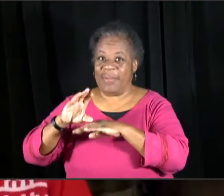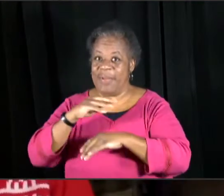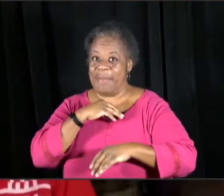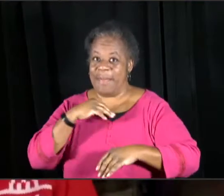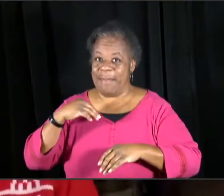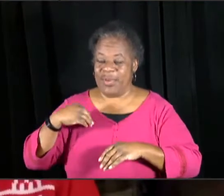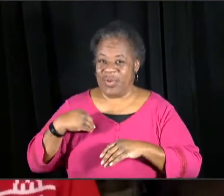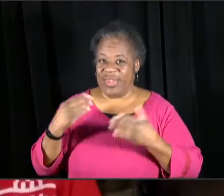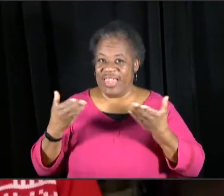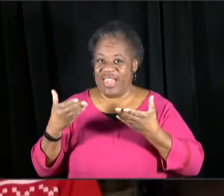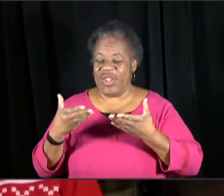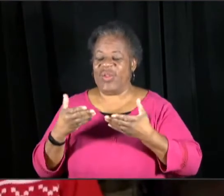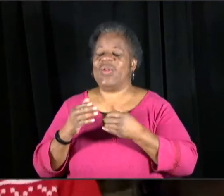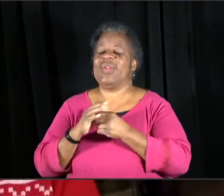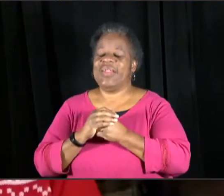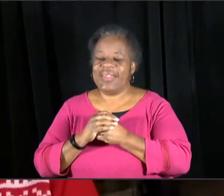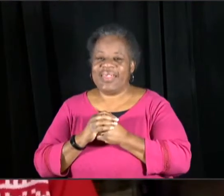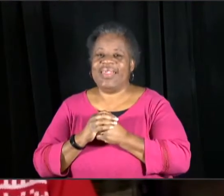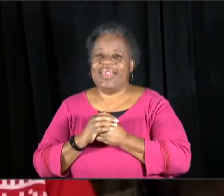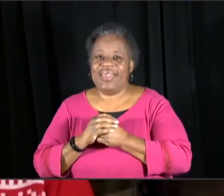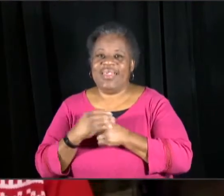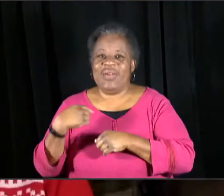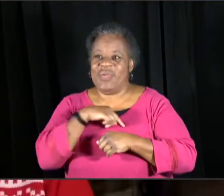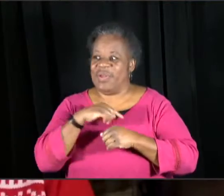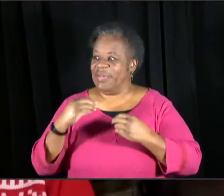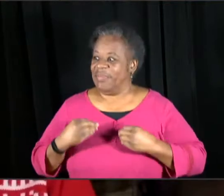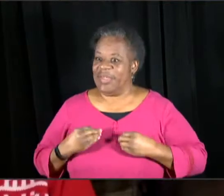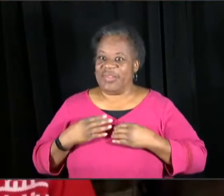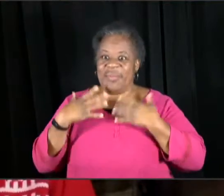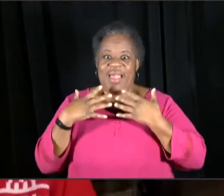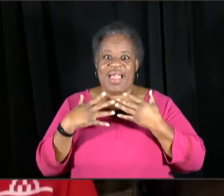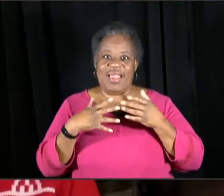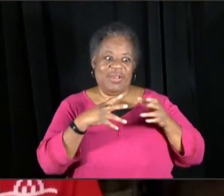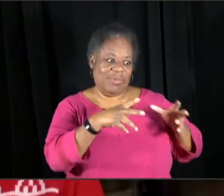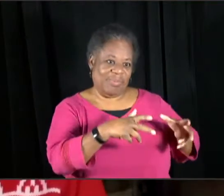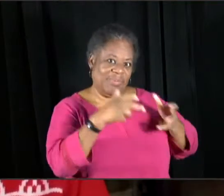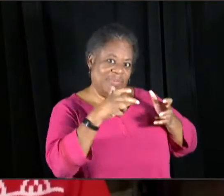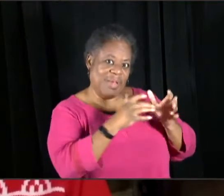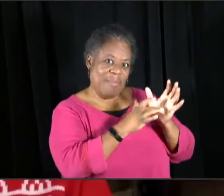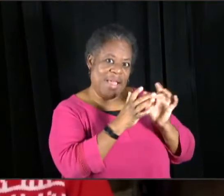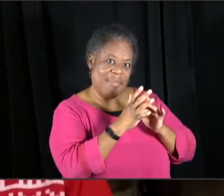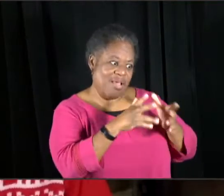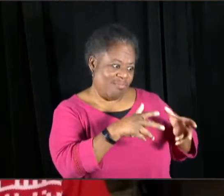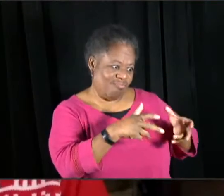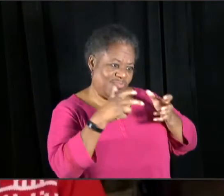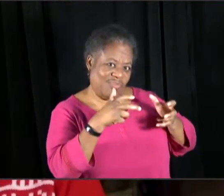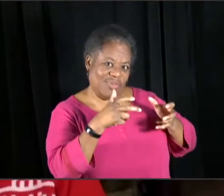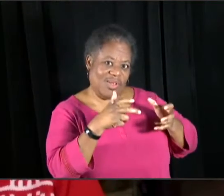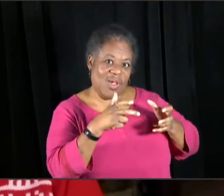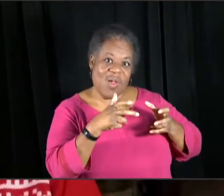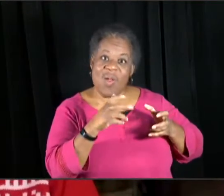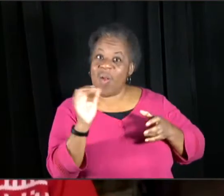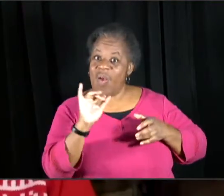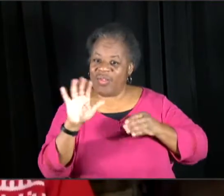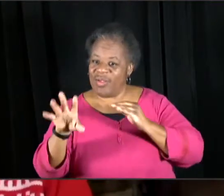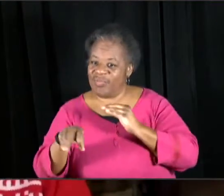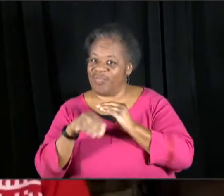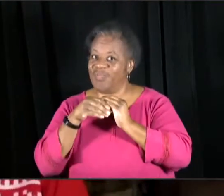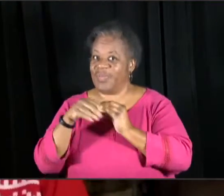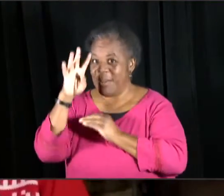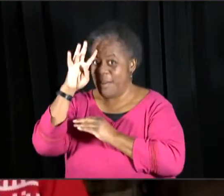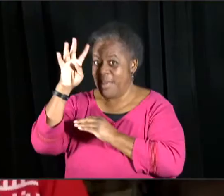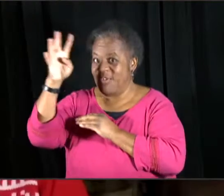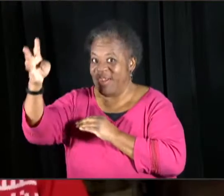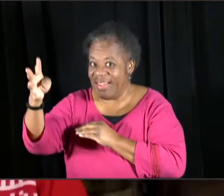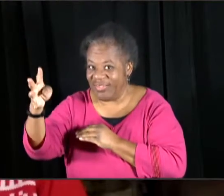partnership with Pastor Brian. And while we were inspired by the biblical texts and historical accounts, we also used our imagination